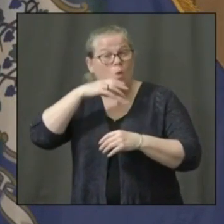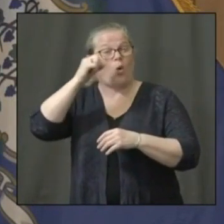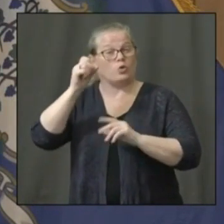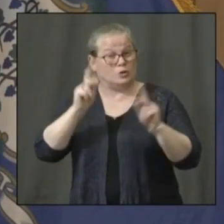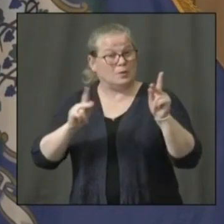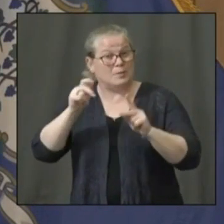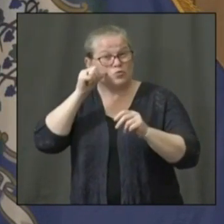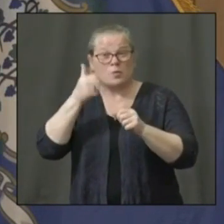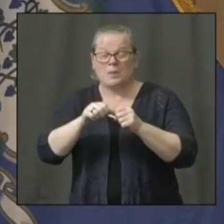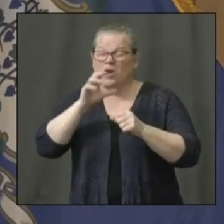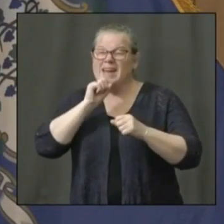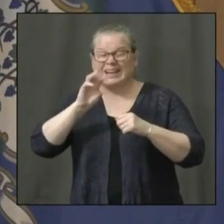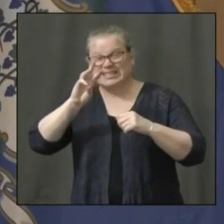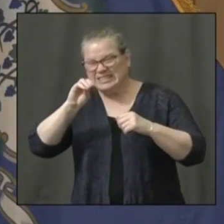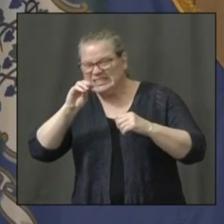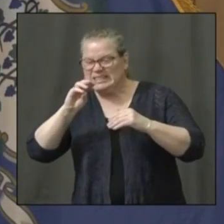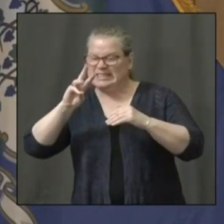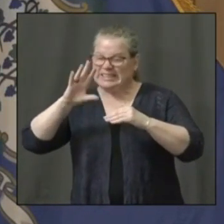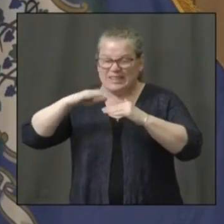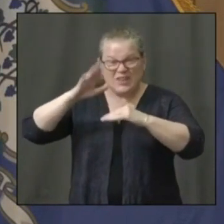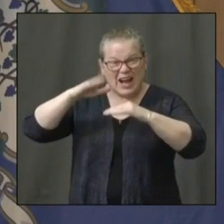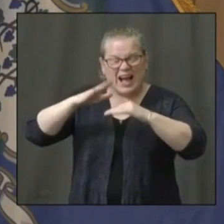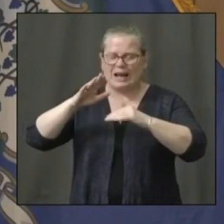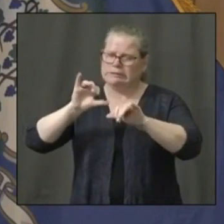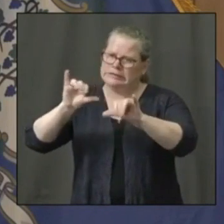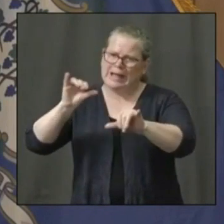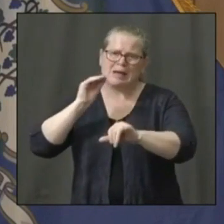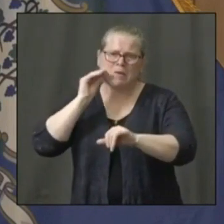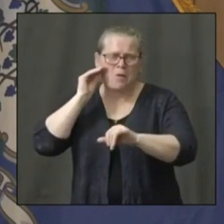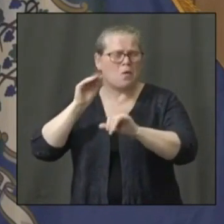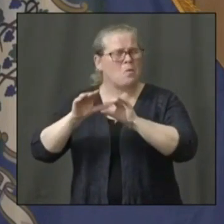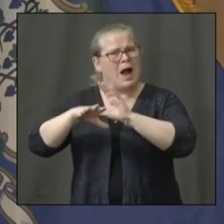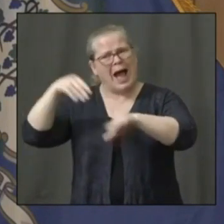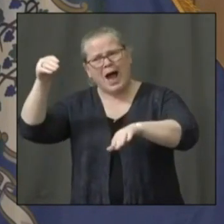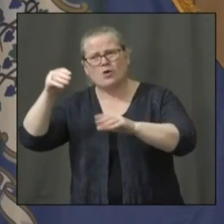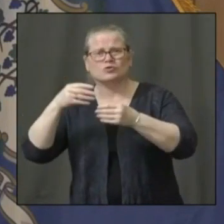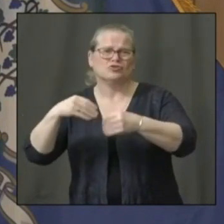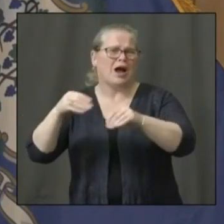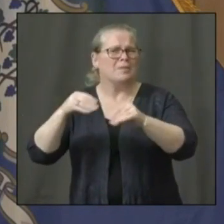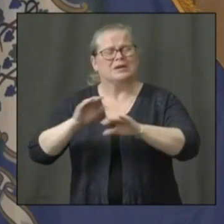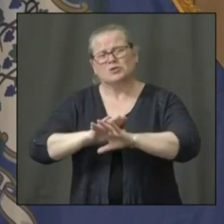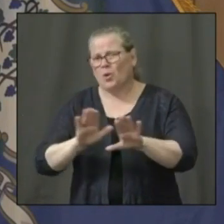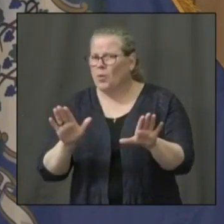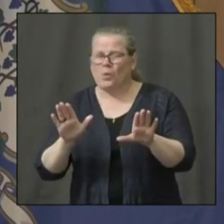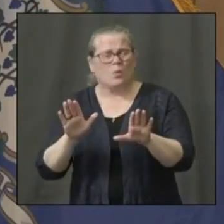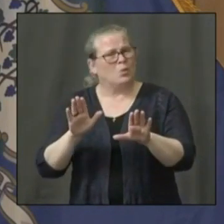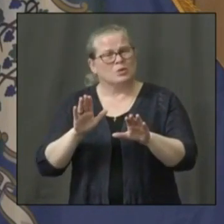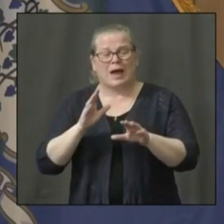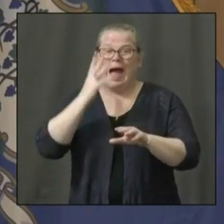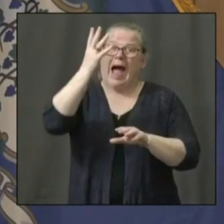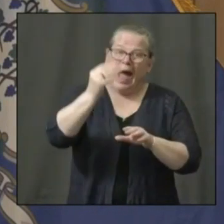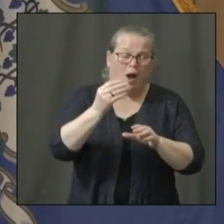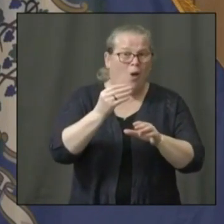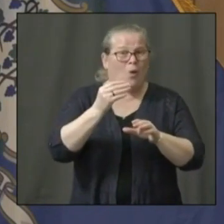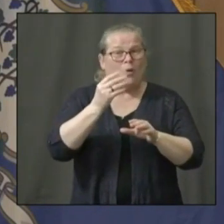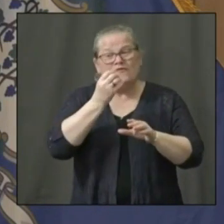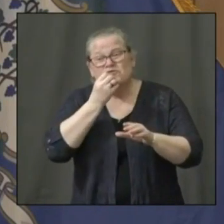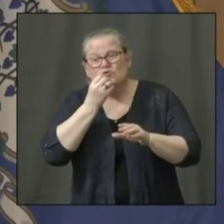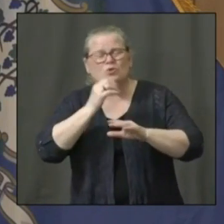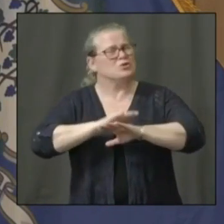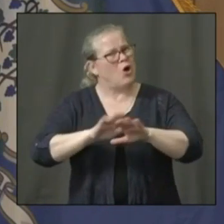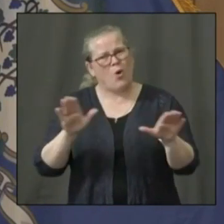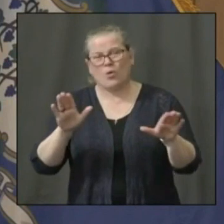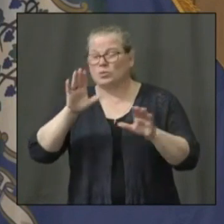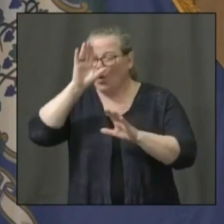over the age of 60, 65, stay at home. Don't go out shopping. Don't go out to get food. Hopefully, we'll